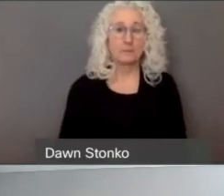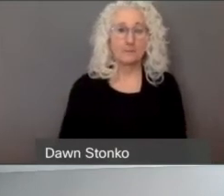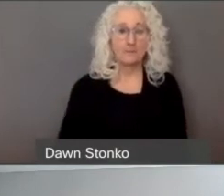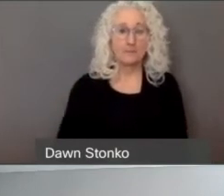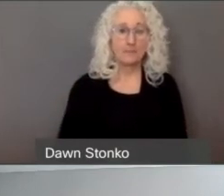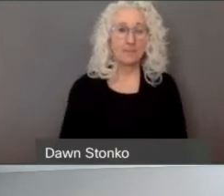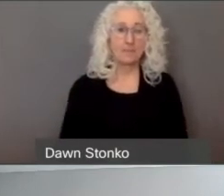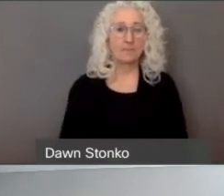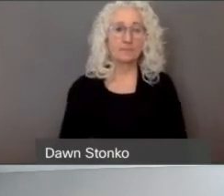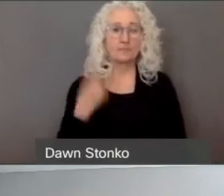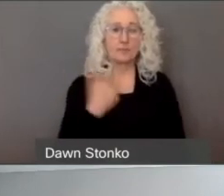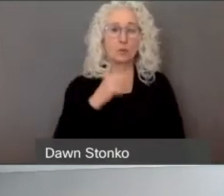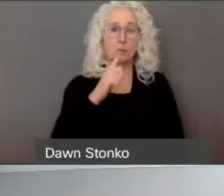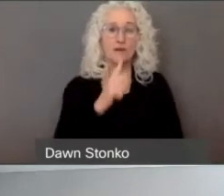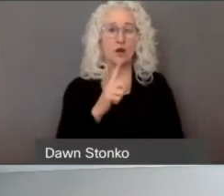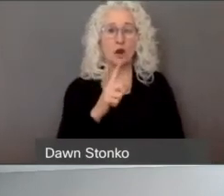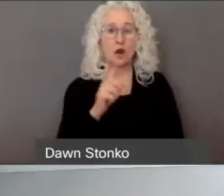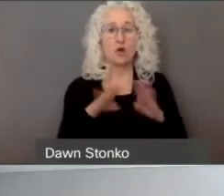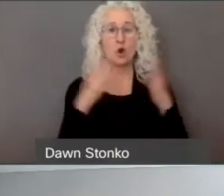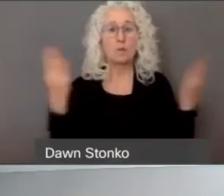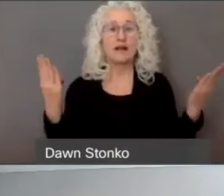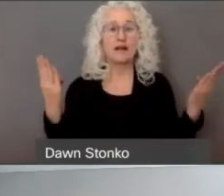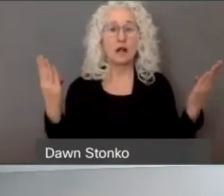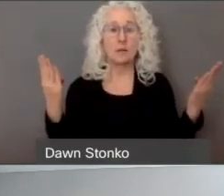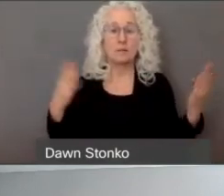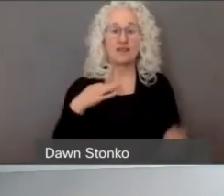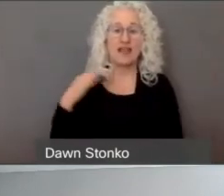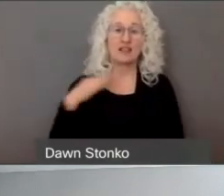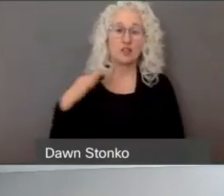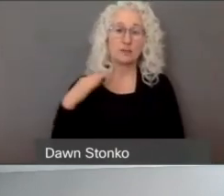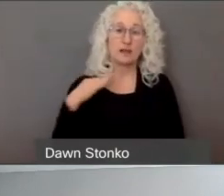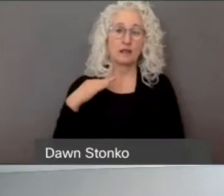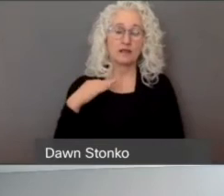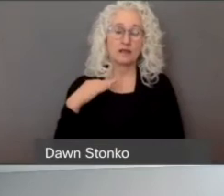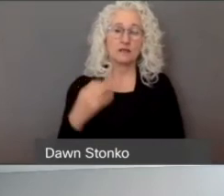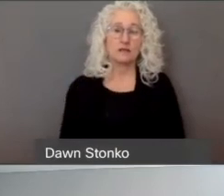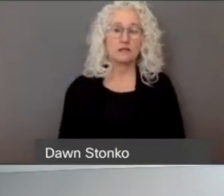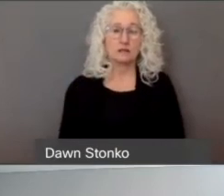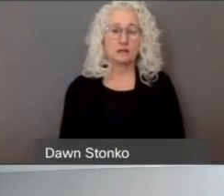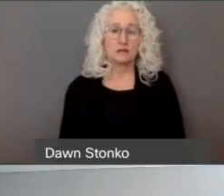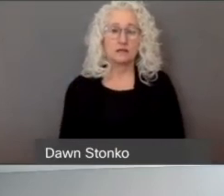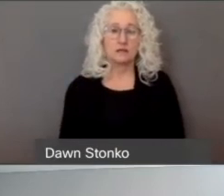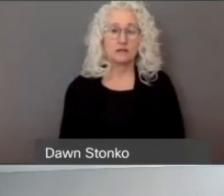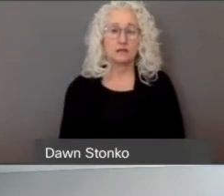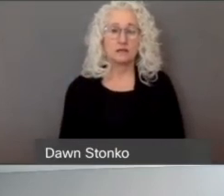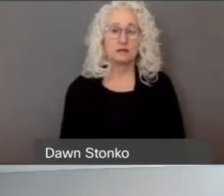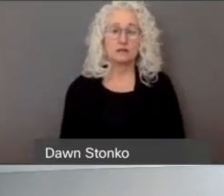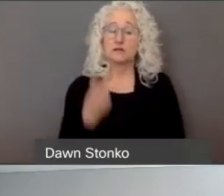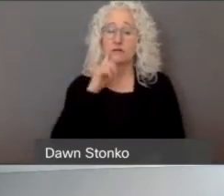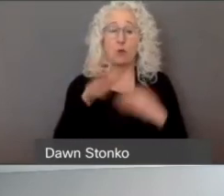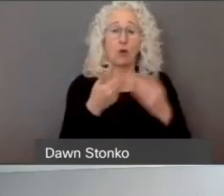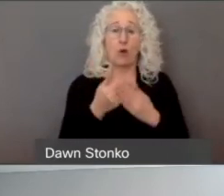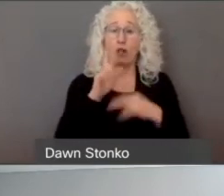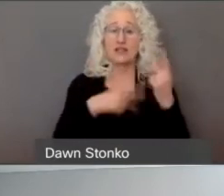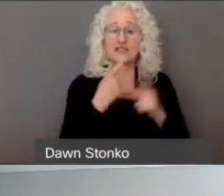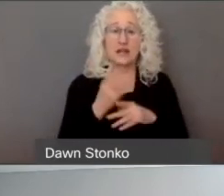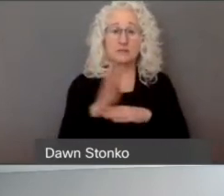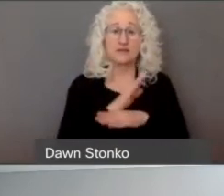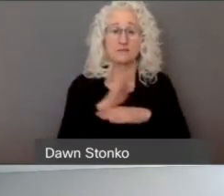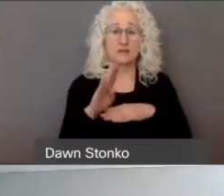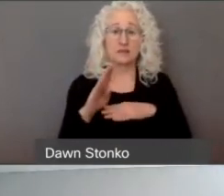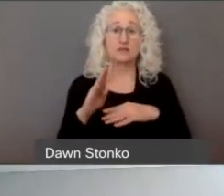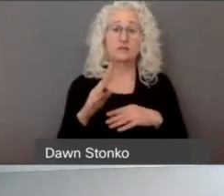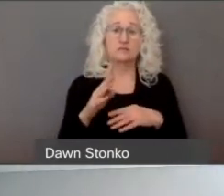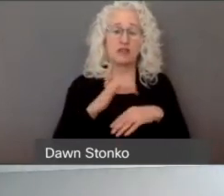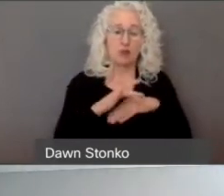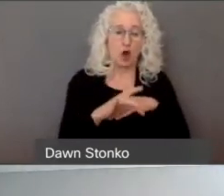We are opening up the eligibility to all types of businesses. Earlier rounds had been